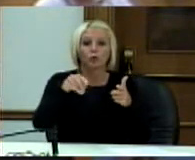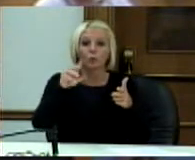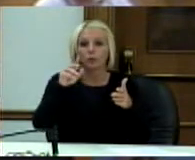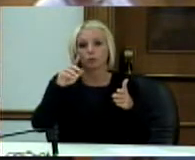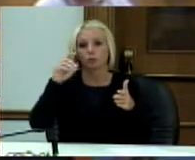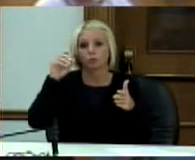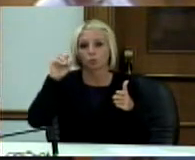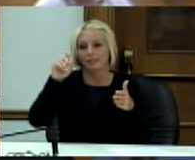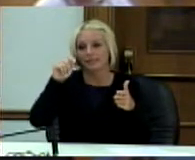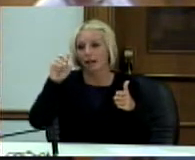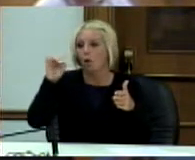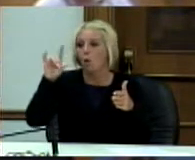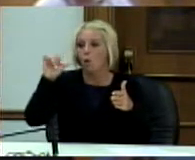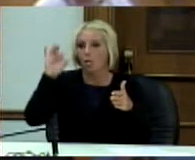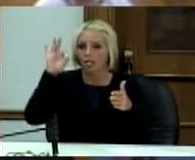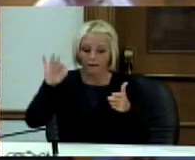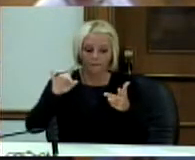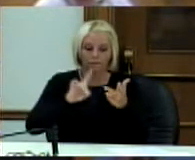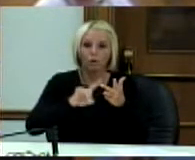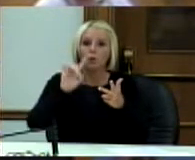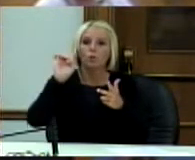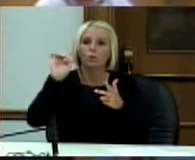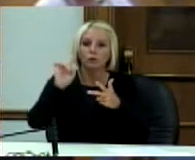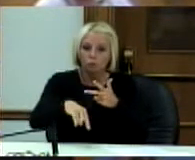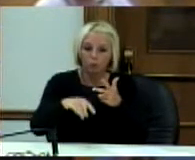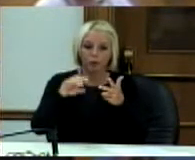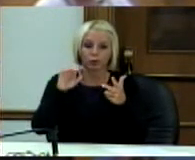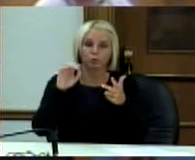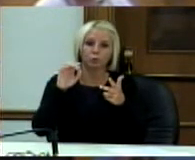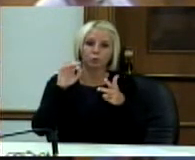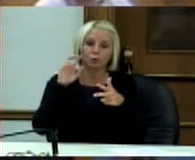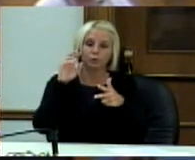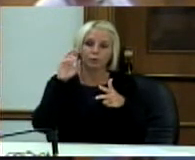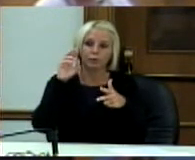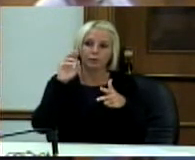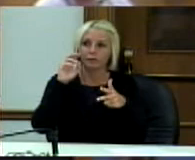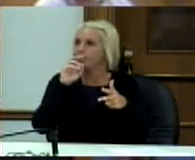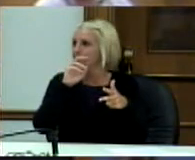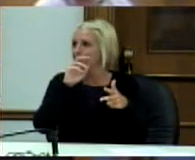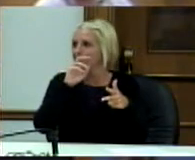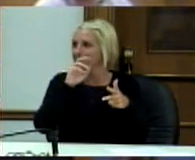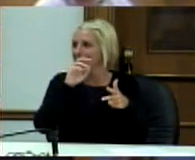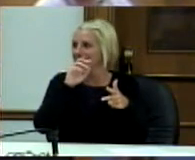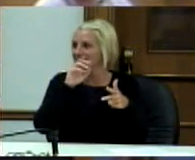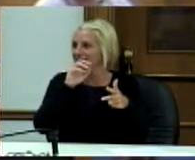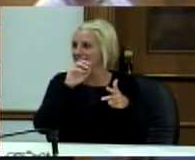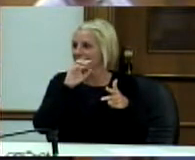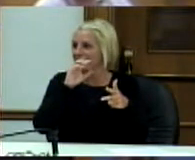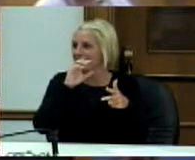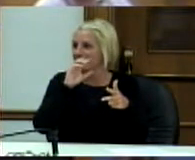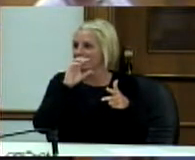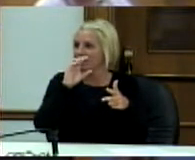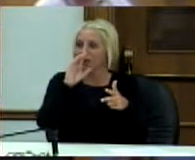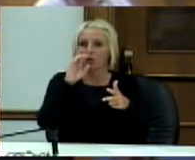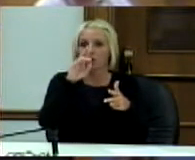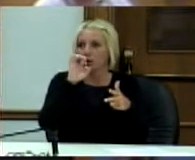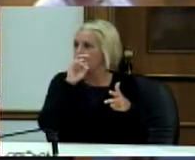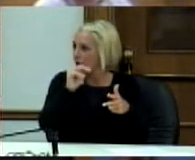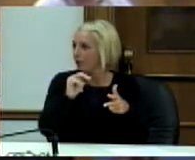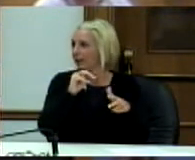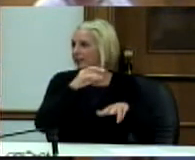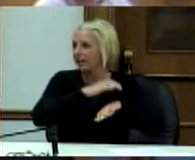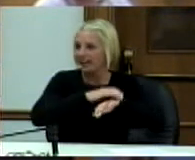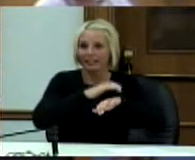student, Reading Corps, and one is going to graduate studies at Creighton, so in English literature, getting a master's and